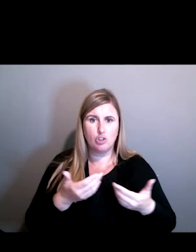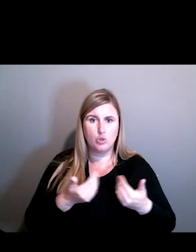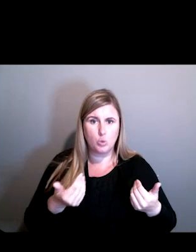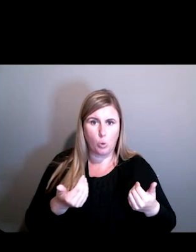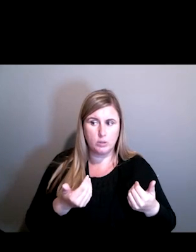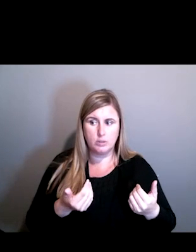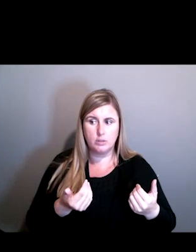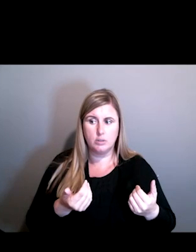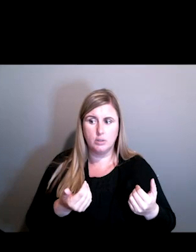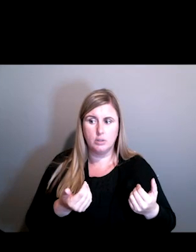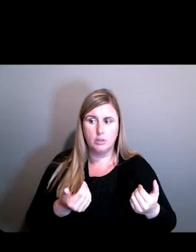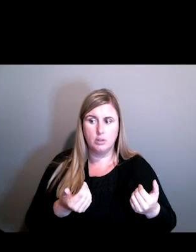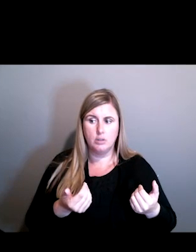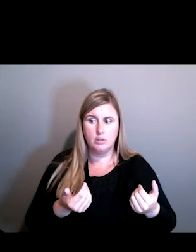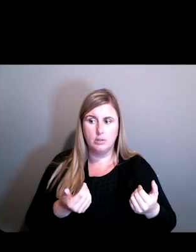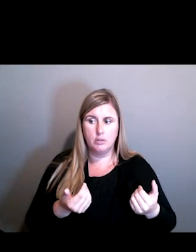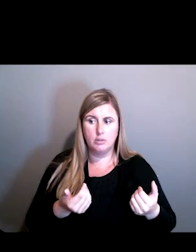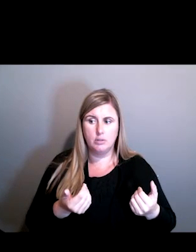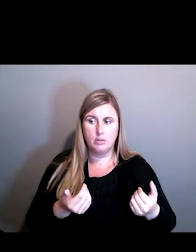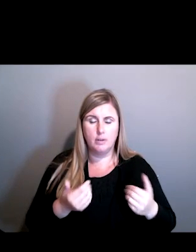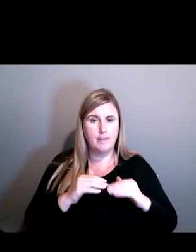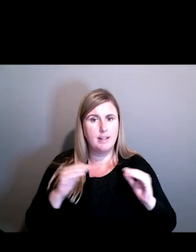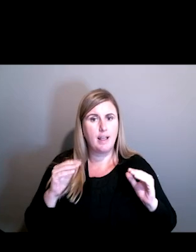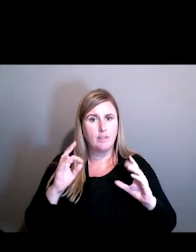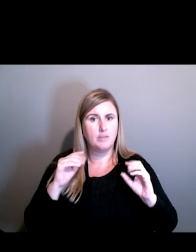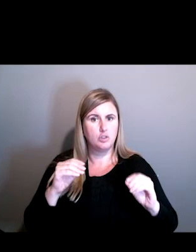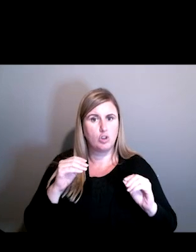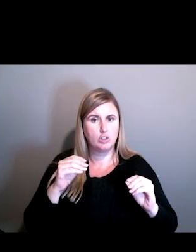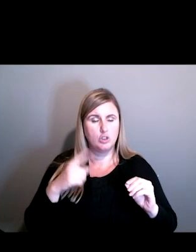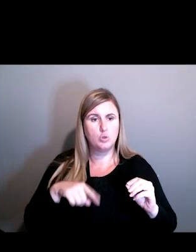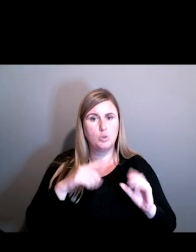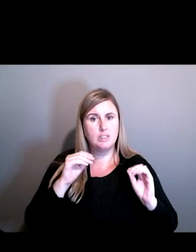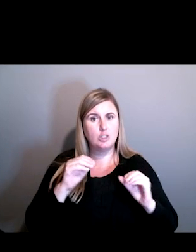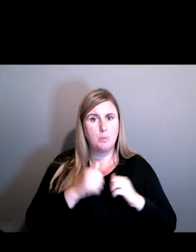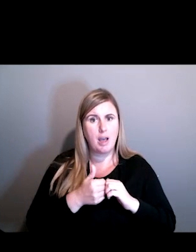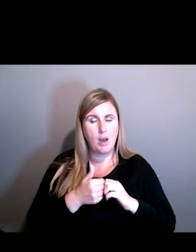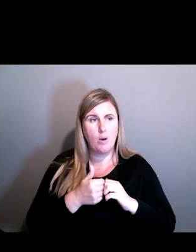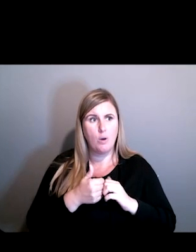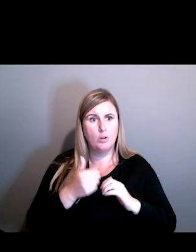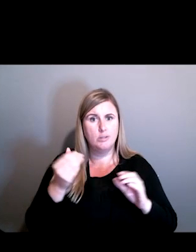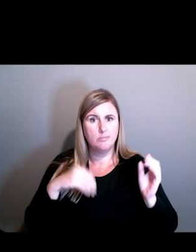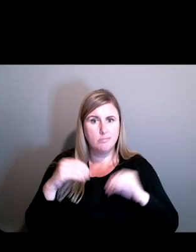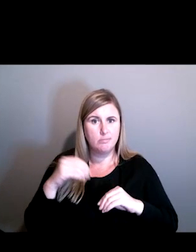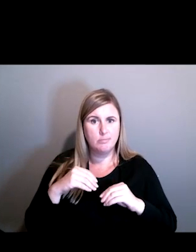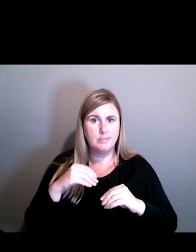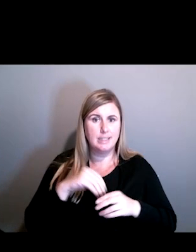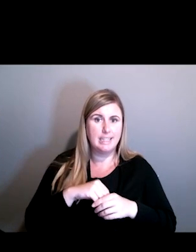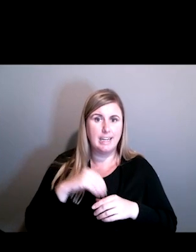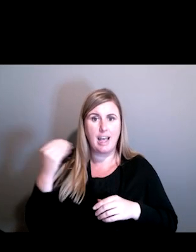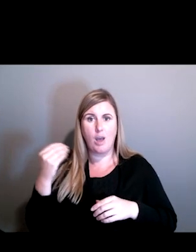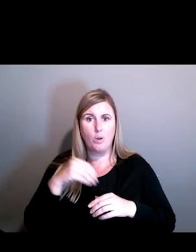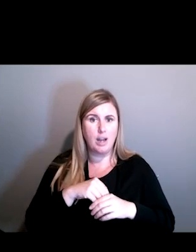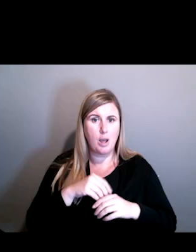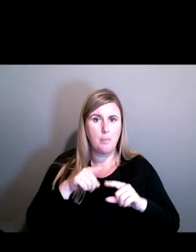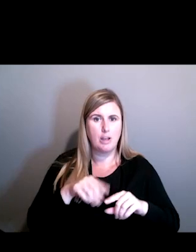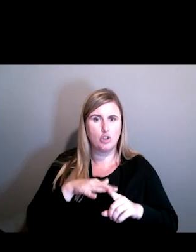a material sort based of level of instruction. So you're teaching them how to put things in